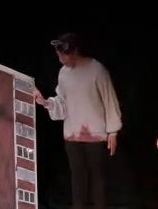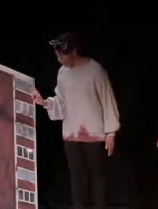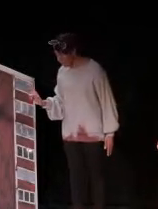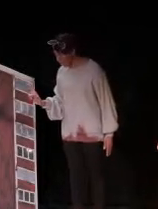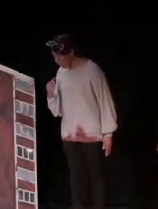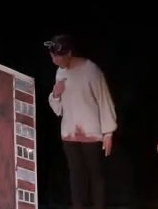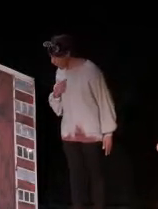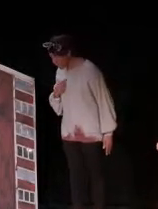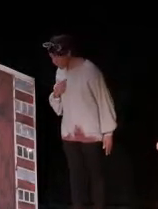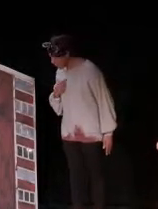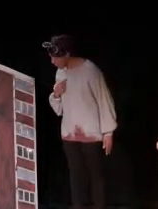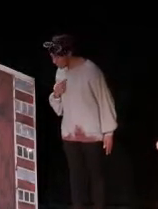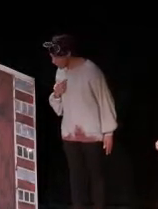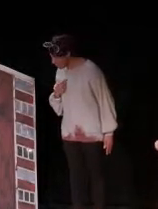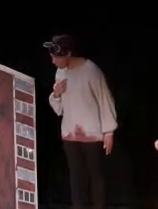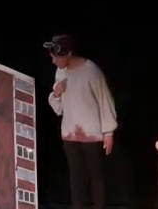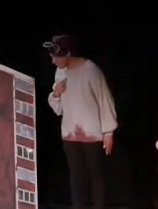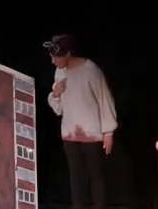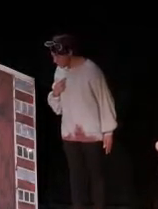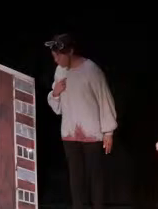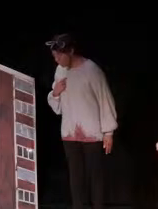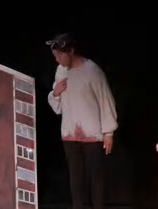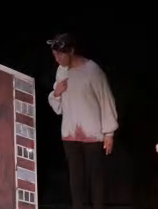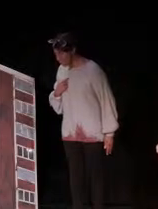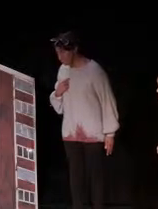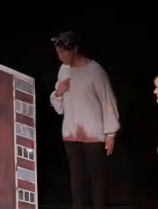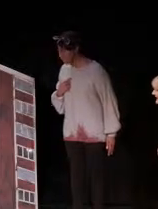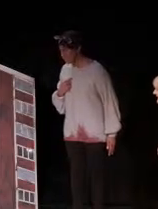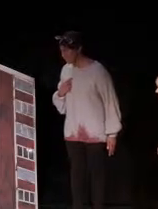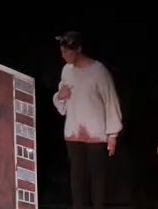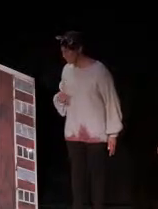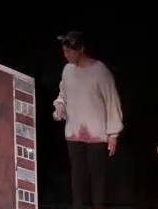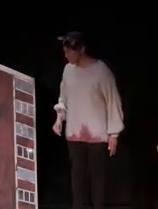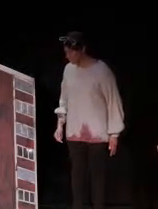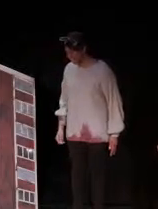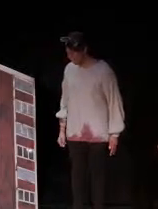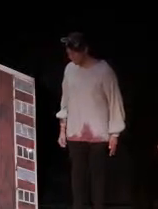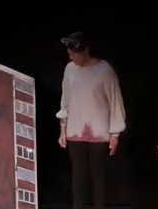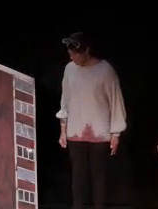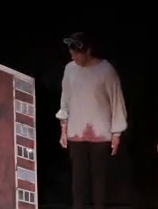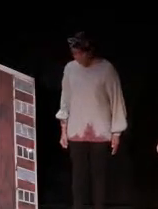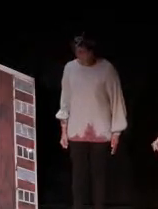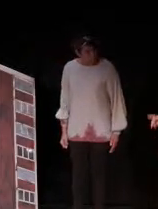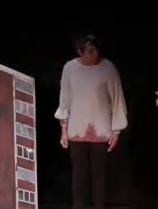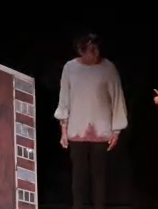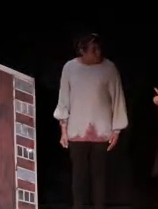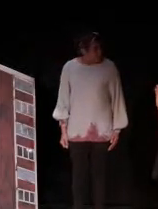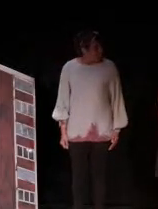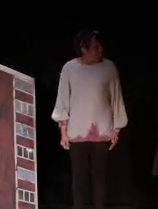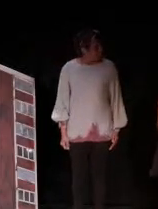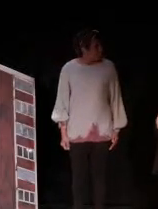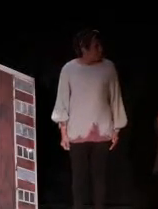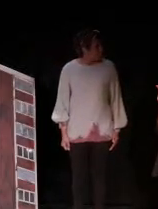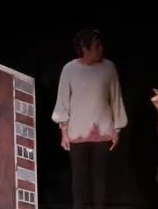Yes, true enough. But that's an adage, sir, not apt for me. Well, you will not own it.